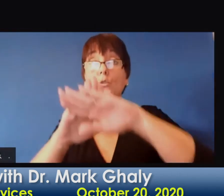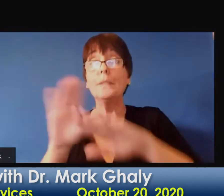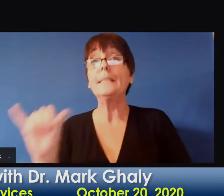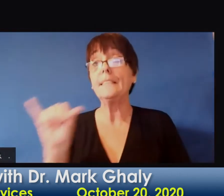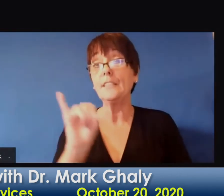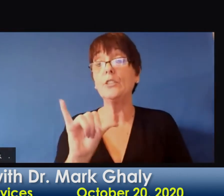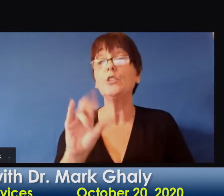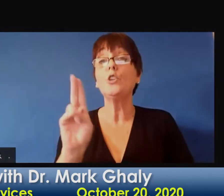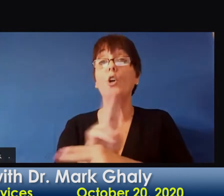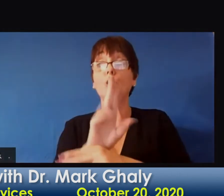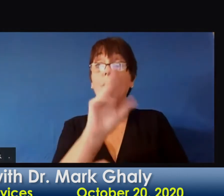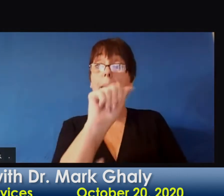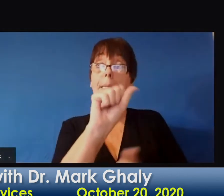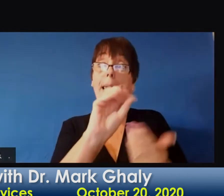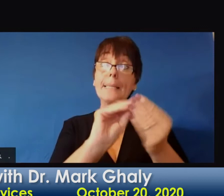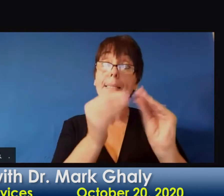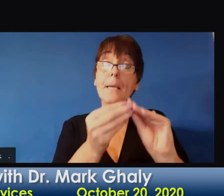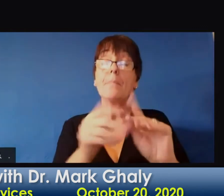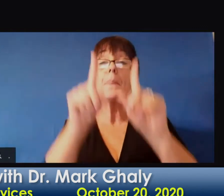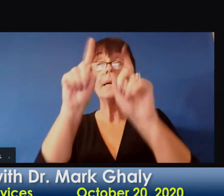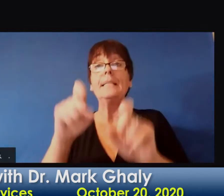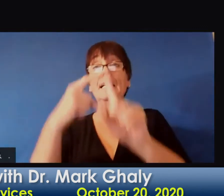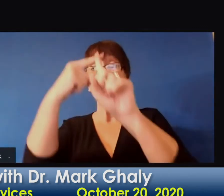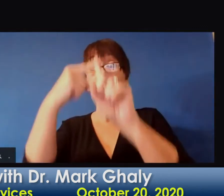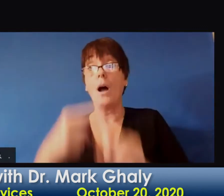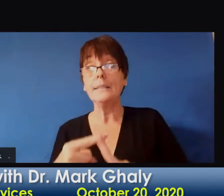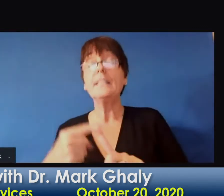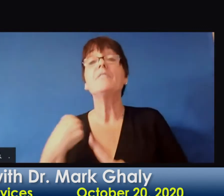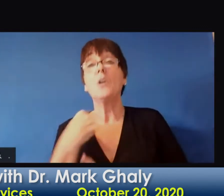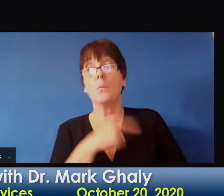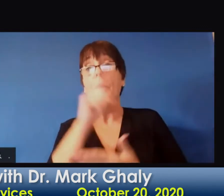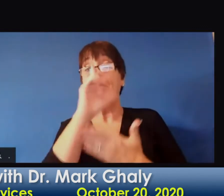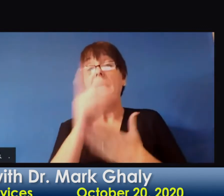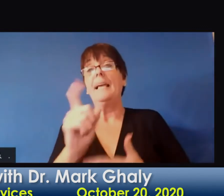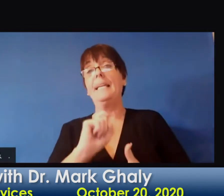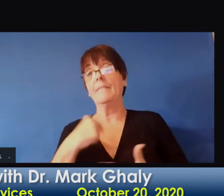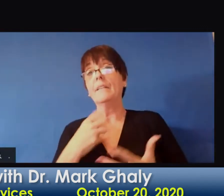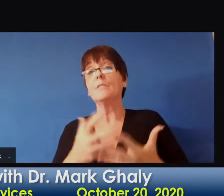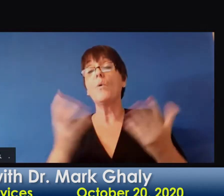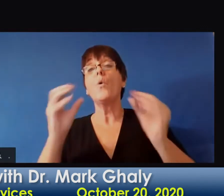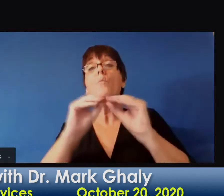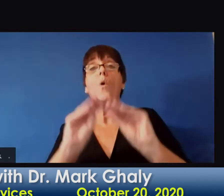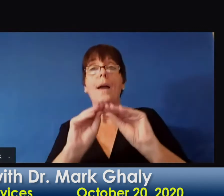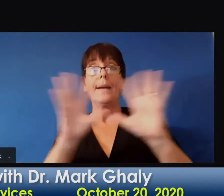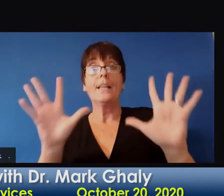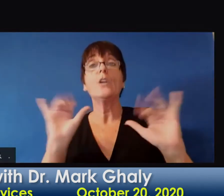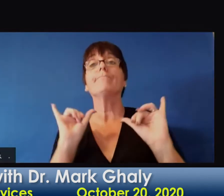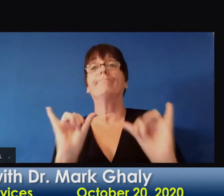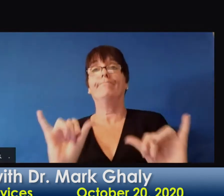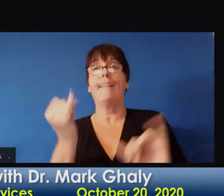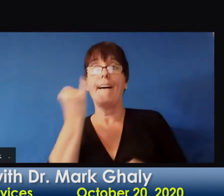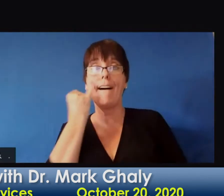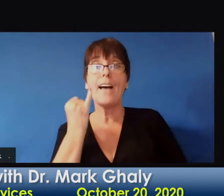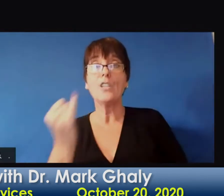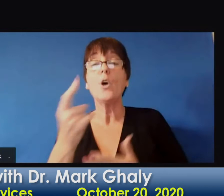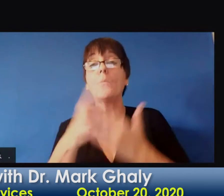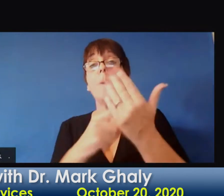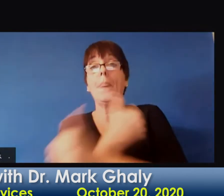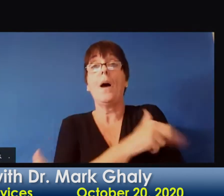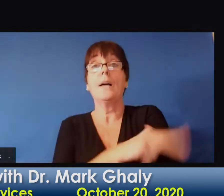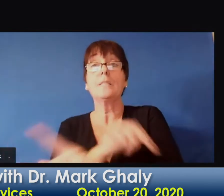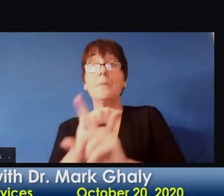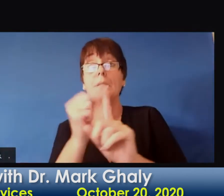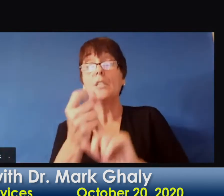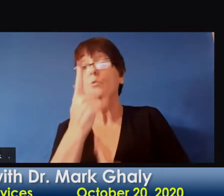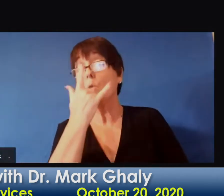using the case numbers and the test positivity, we believe gives us a much clearer view into what the hospital situation is going